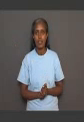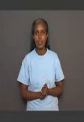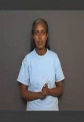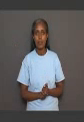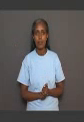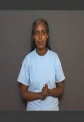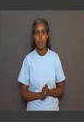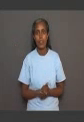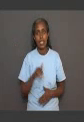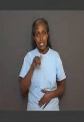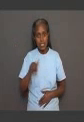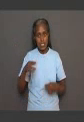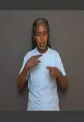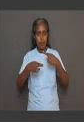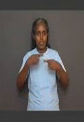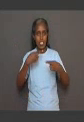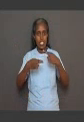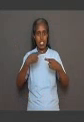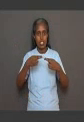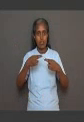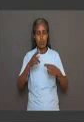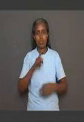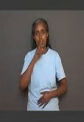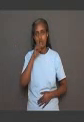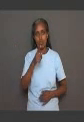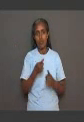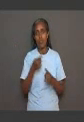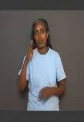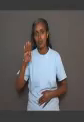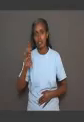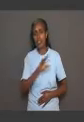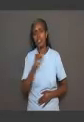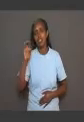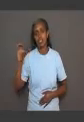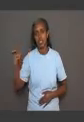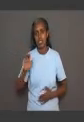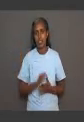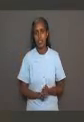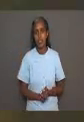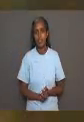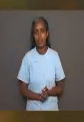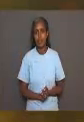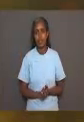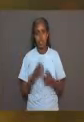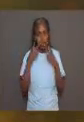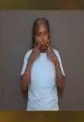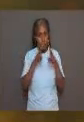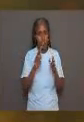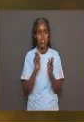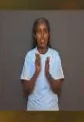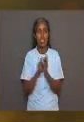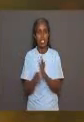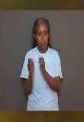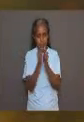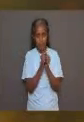A. The same relationship is true for B and C. Let us